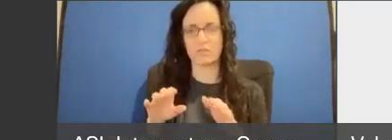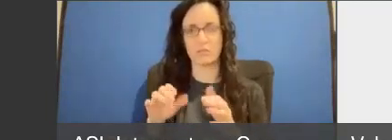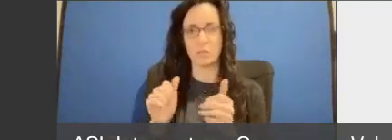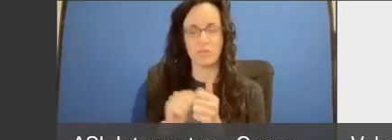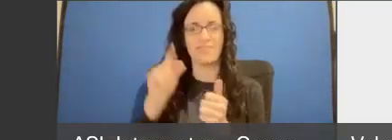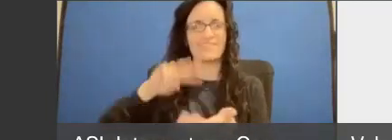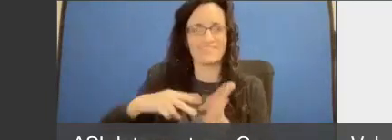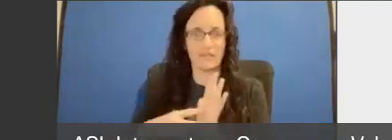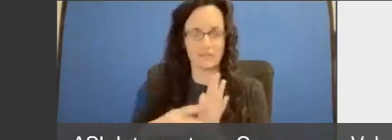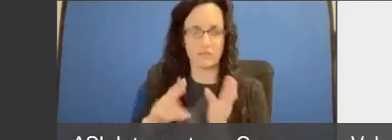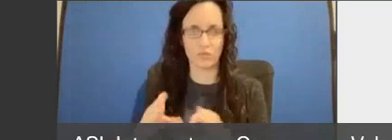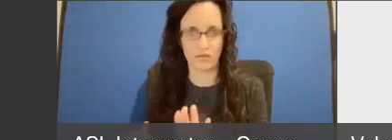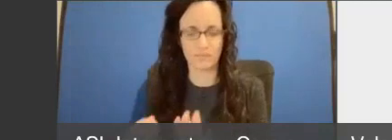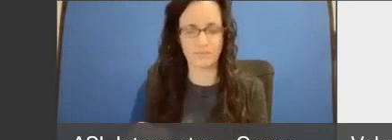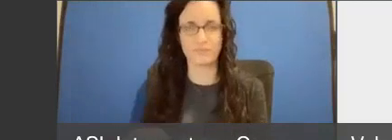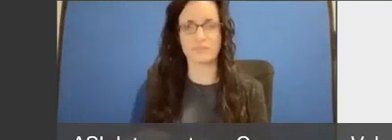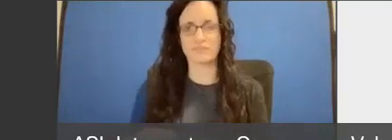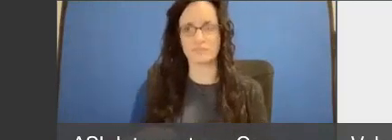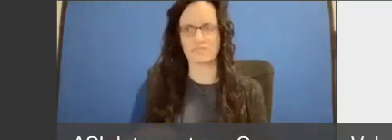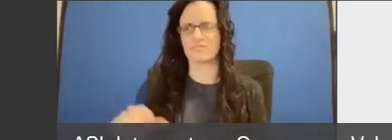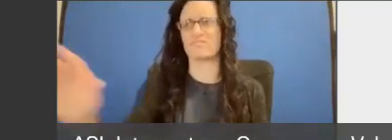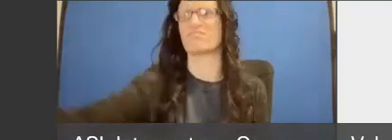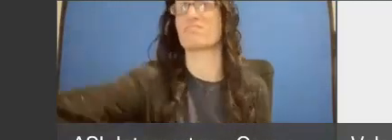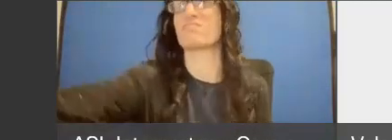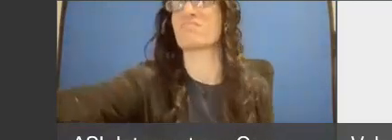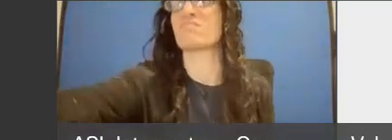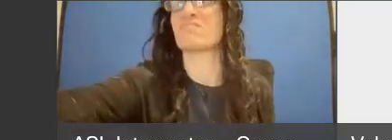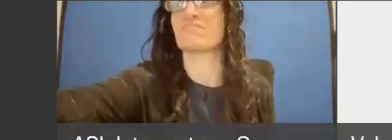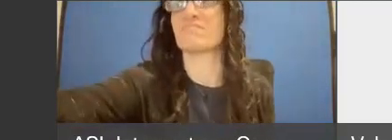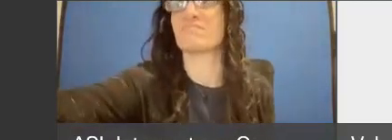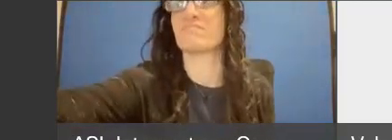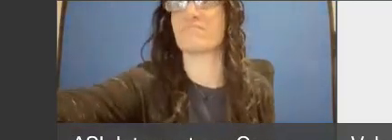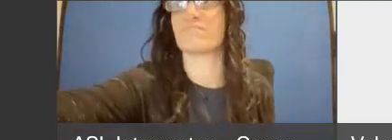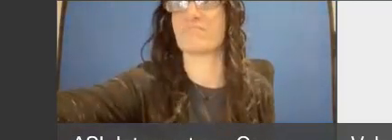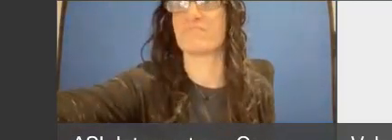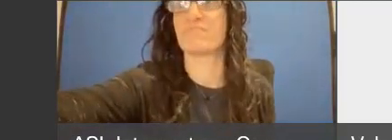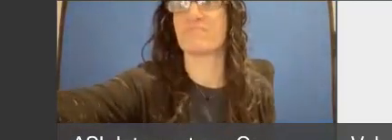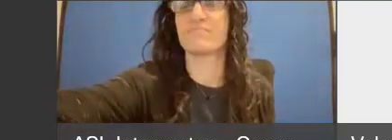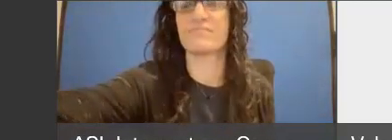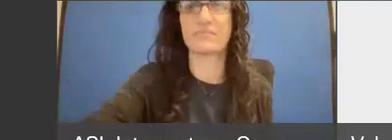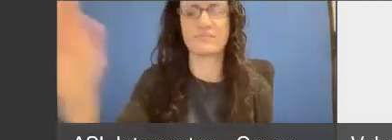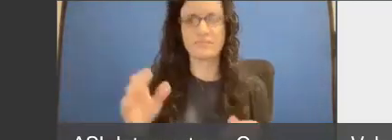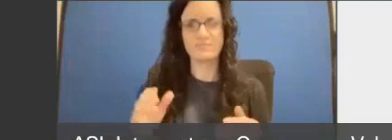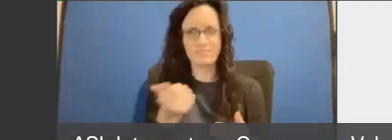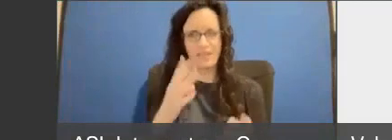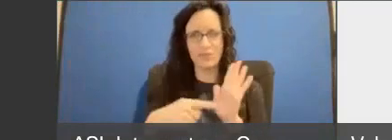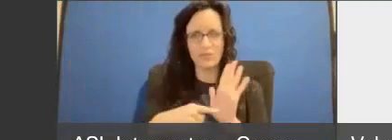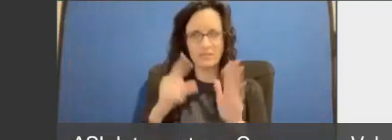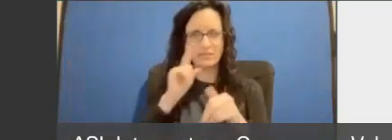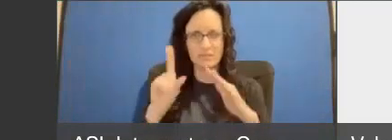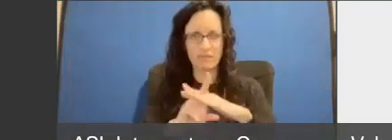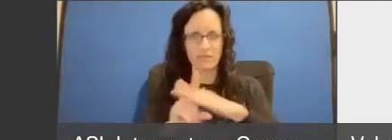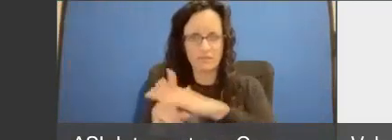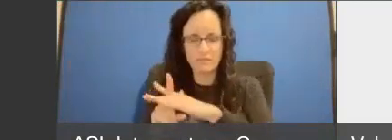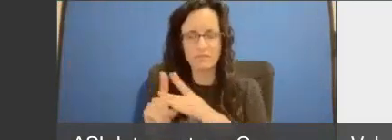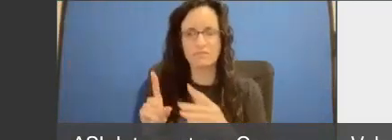right? Suicide attempt may or may not result in injury. A couple of examples come to mind for me. Let me ask you what you think about this. I